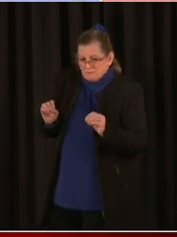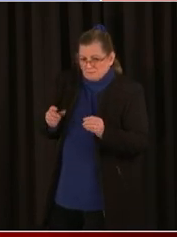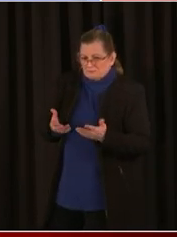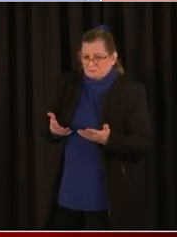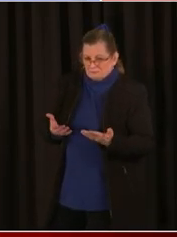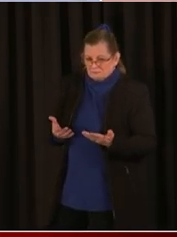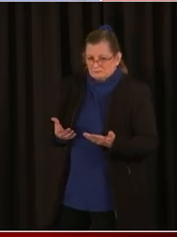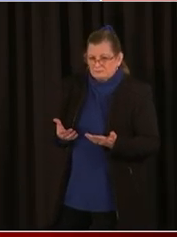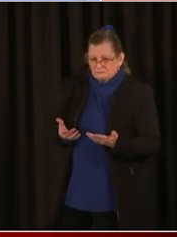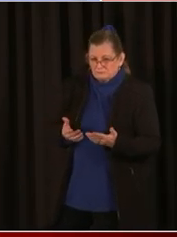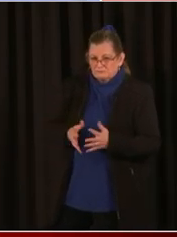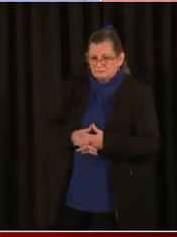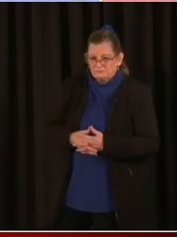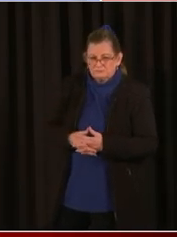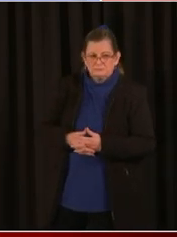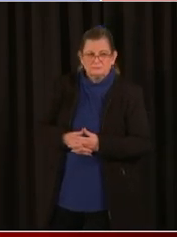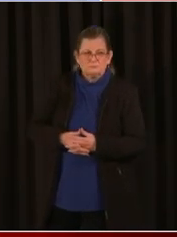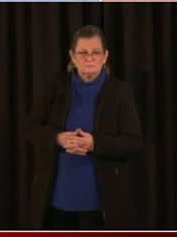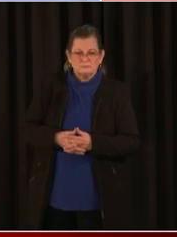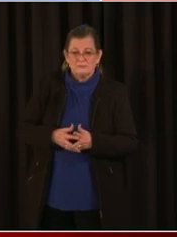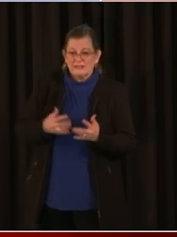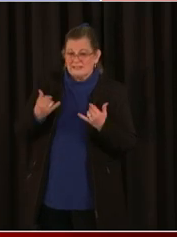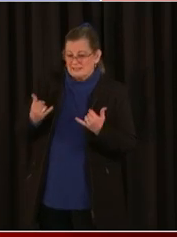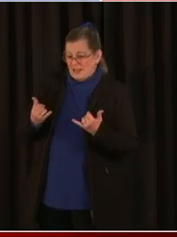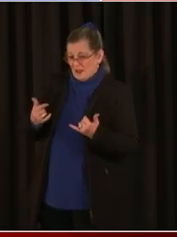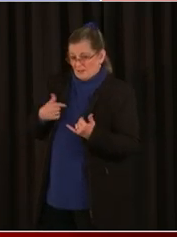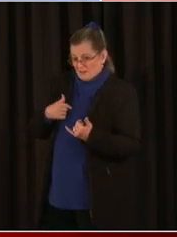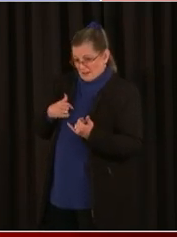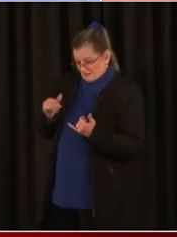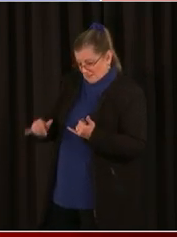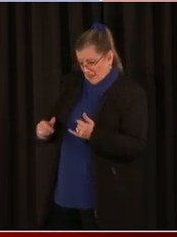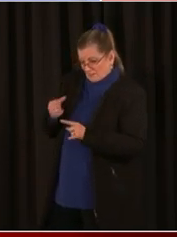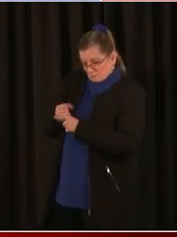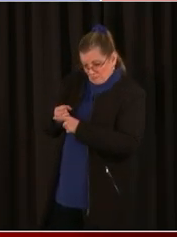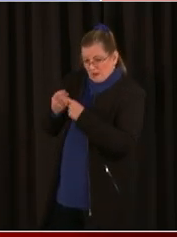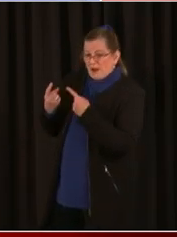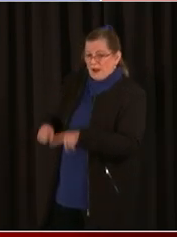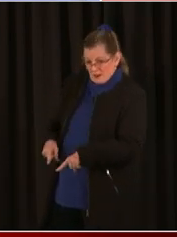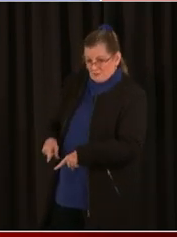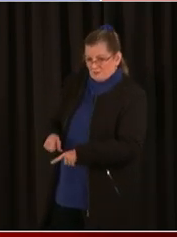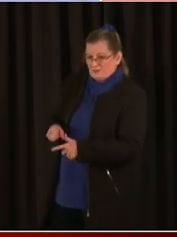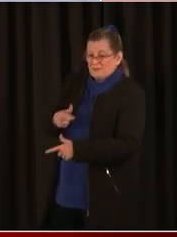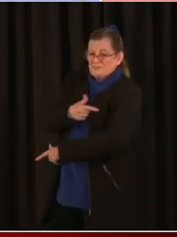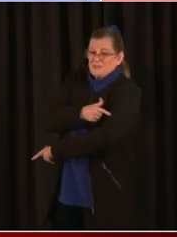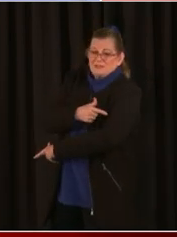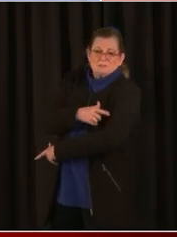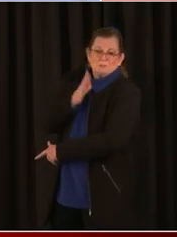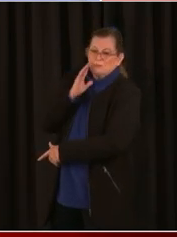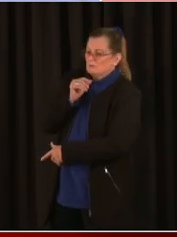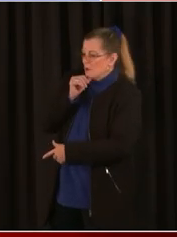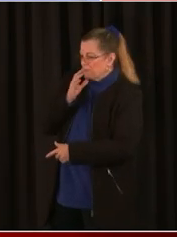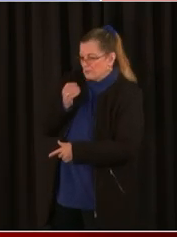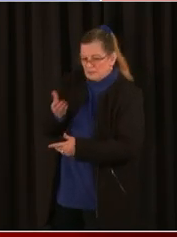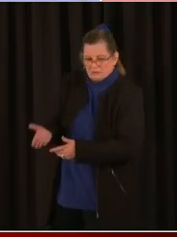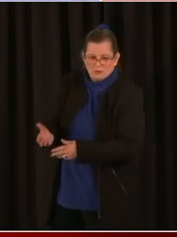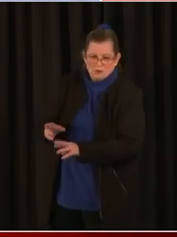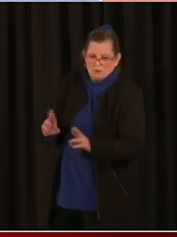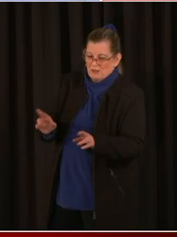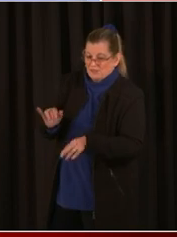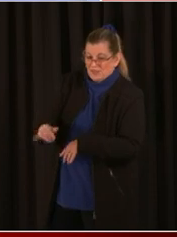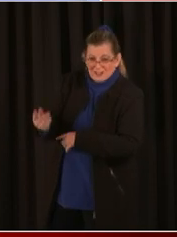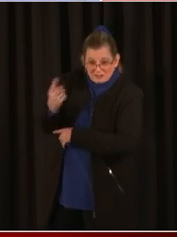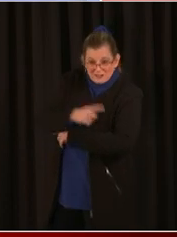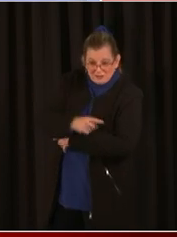appointment on or around that specific date. Now, if that happened, then vaccine would not be there on that